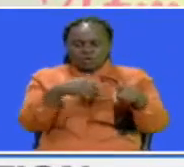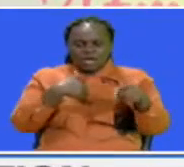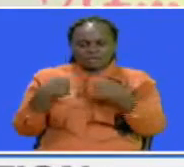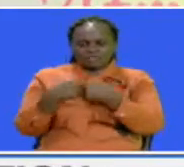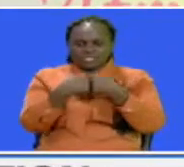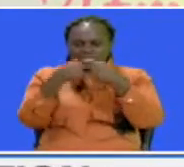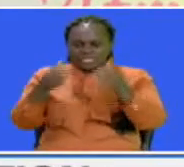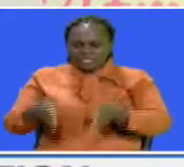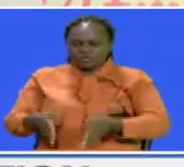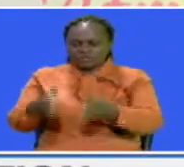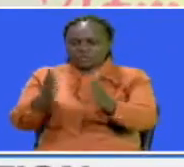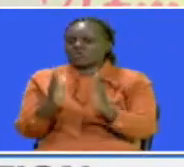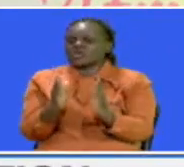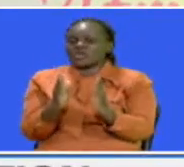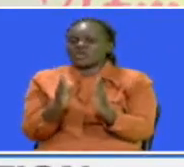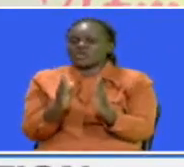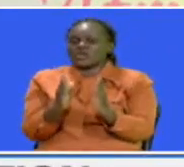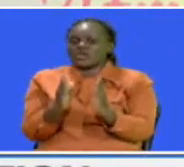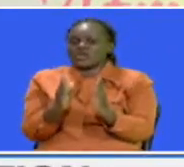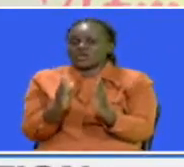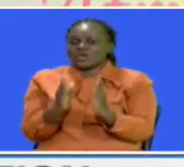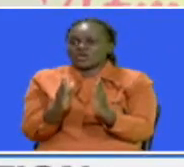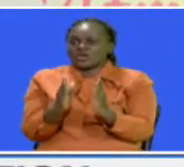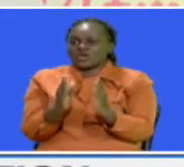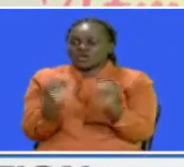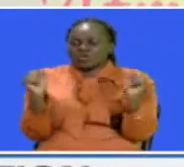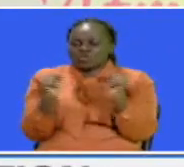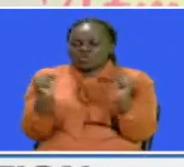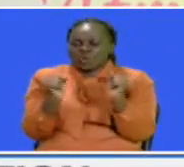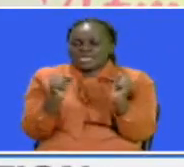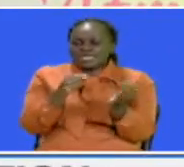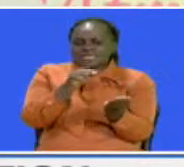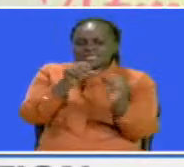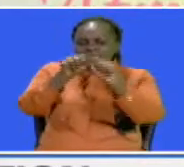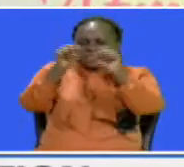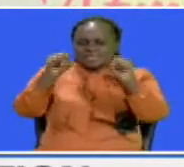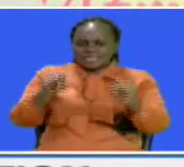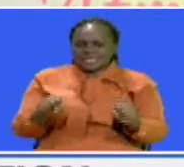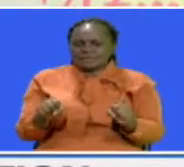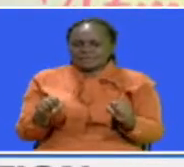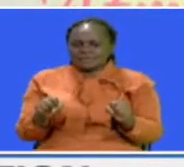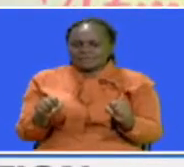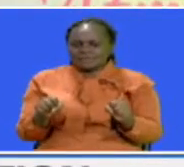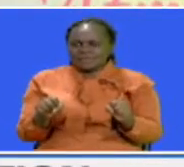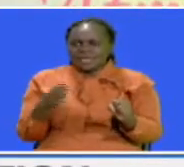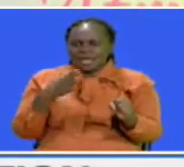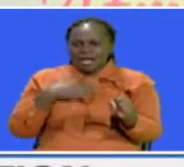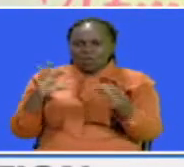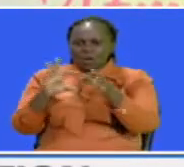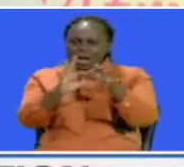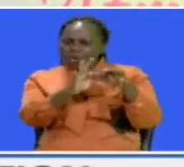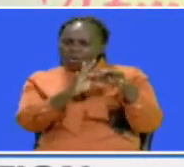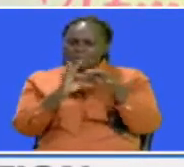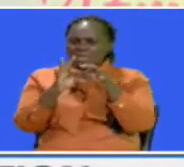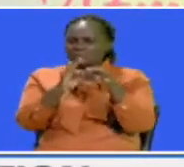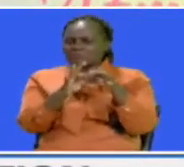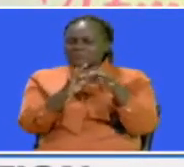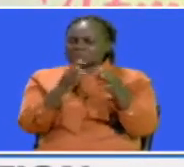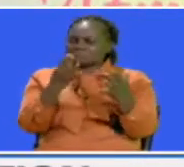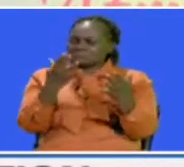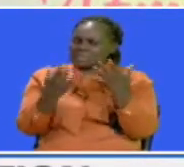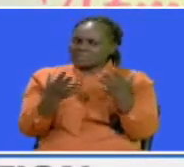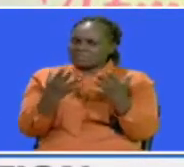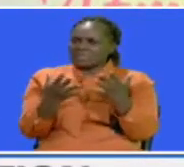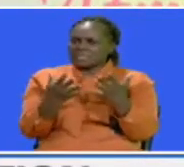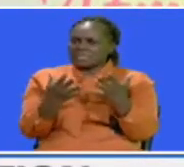of roads, the cooling systems. So our cooperatives, I think, will be the main